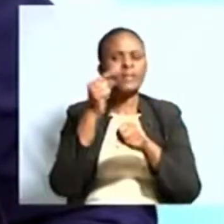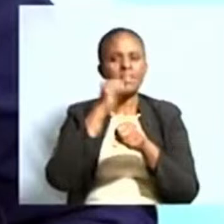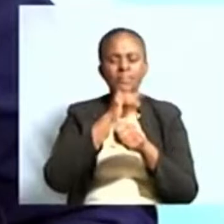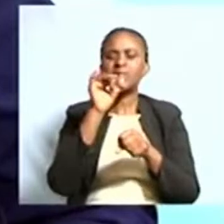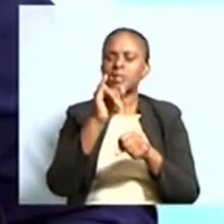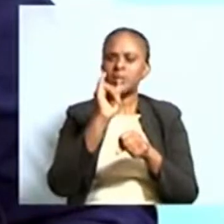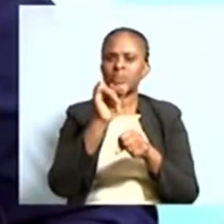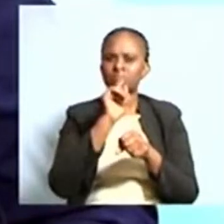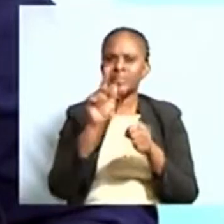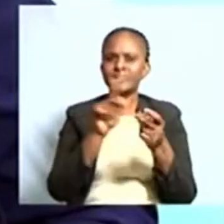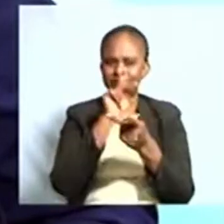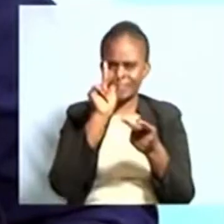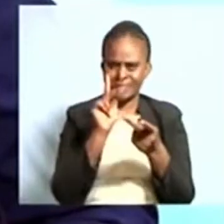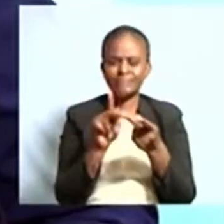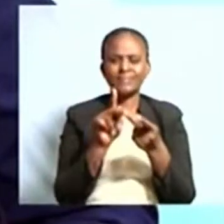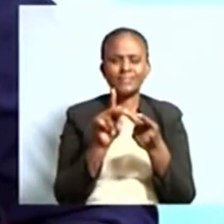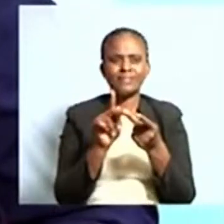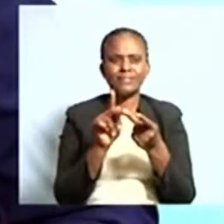Exactly, like I mentioned,